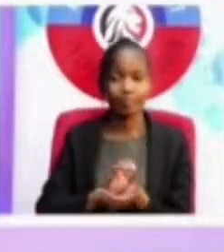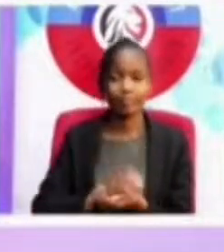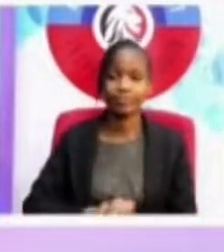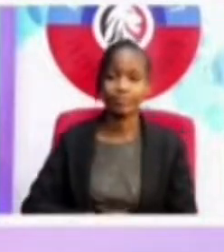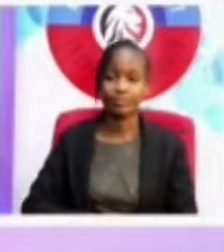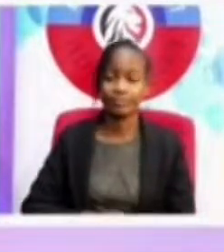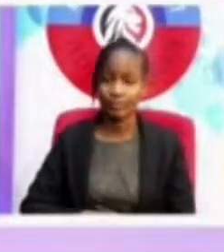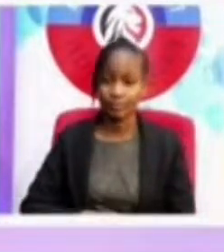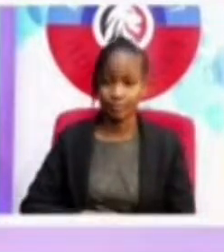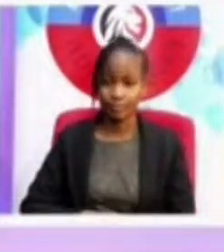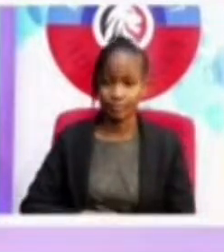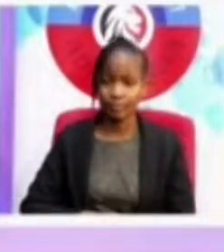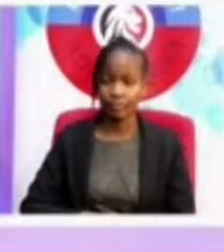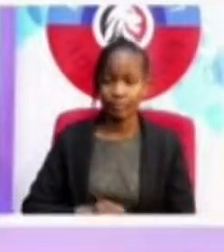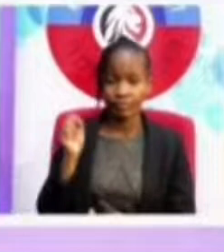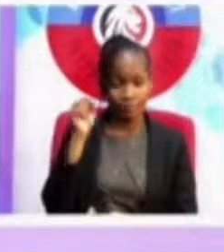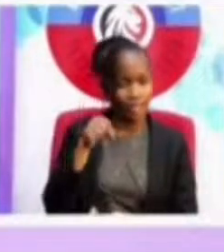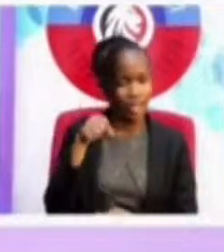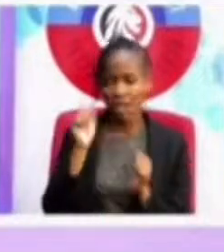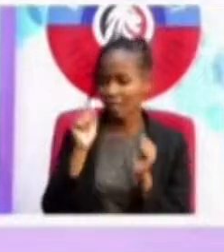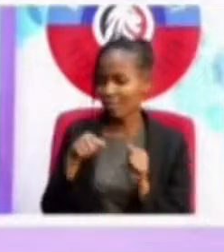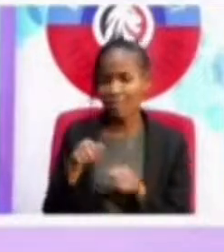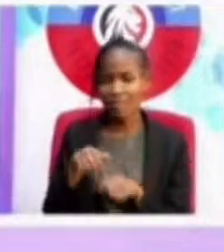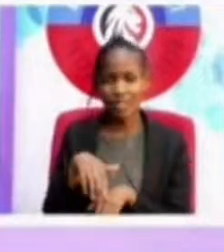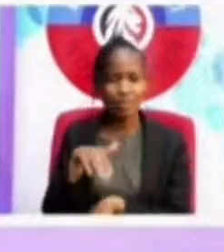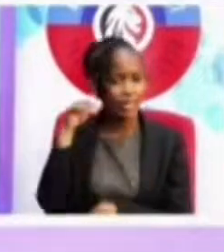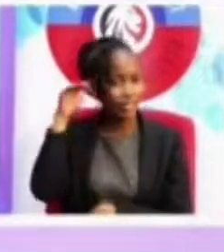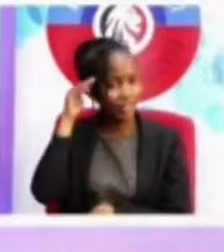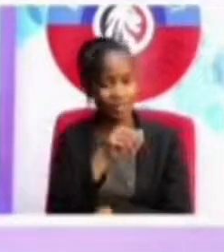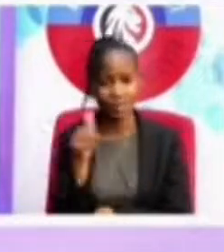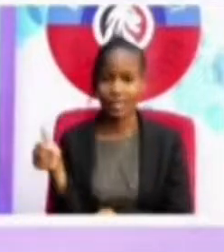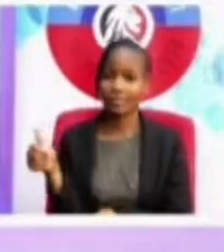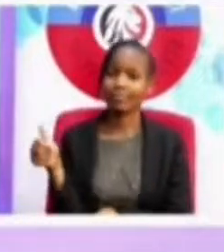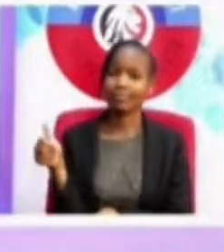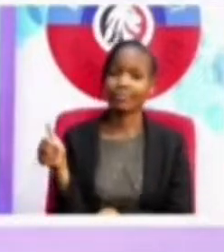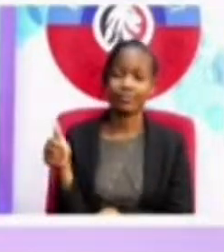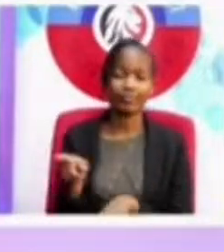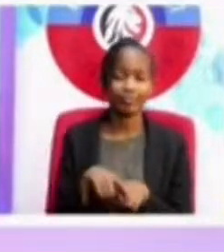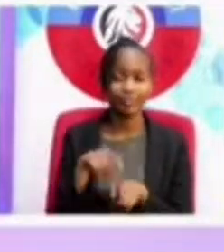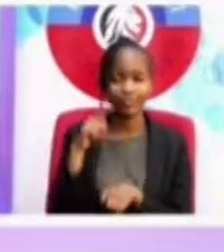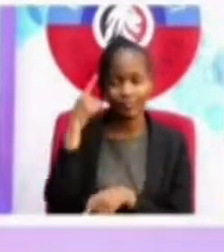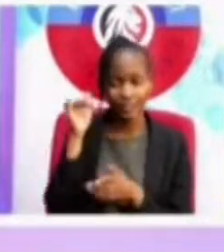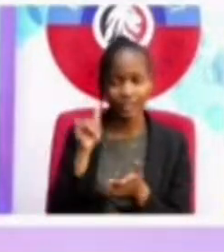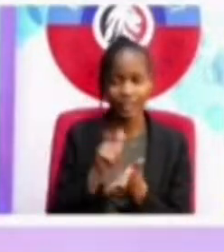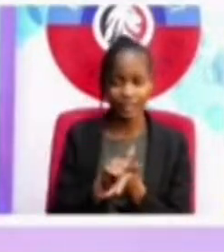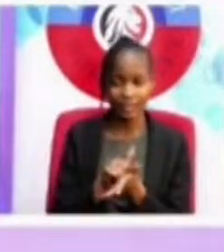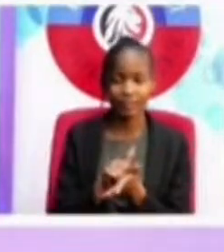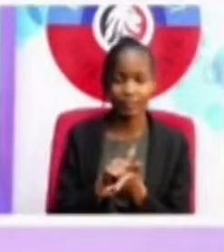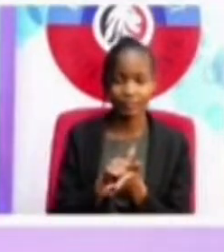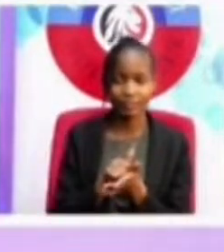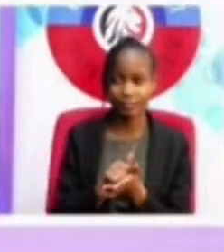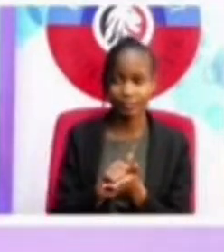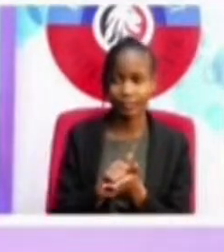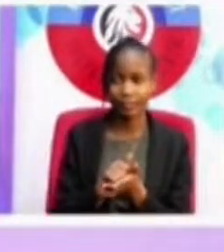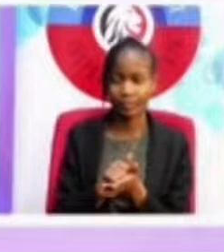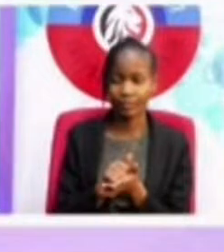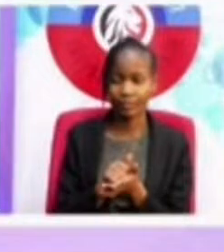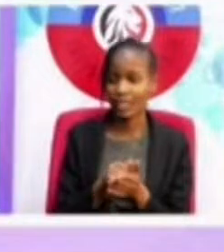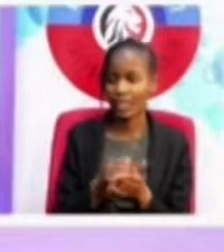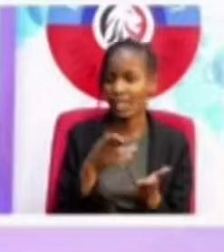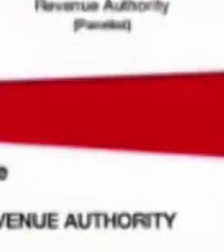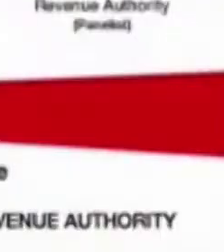Yes, Yvonne, I can hear you. And I think it's an honest question. It's a tough